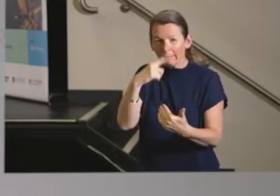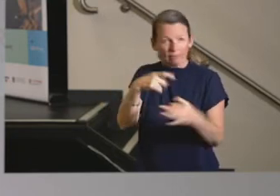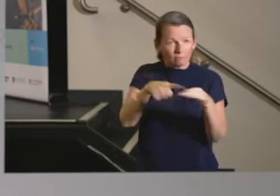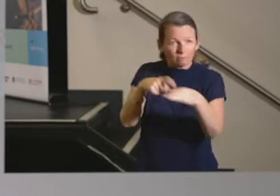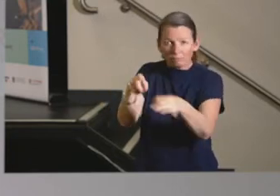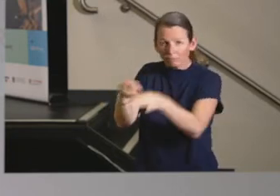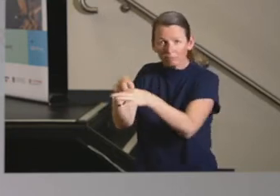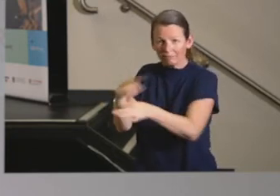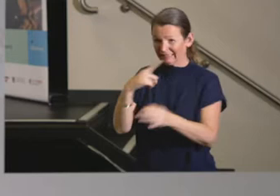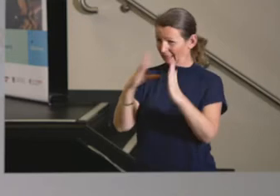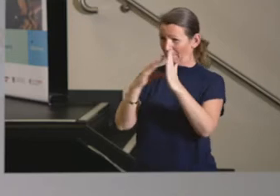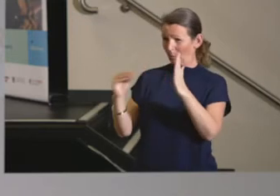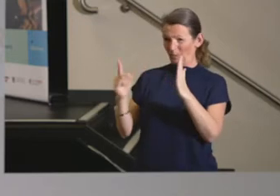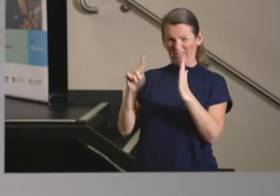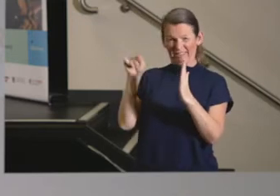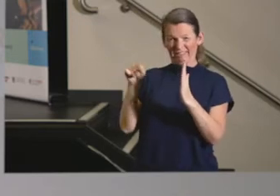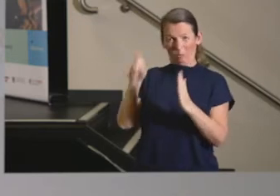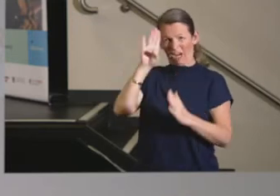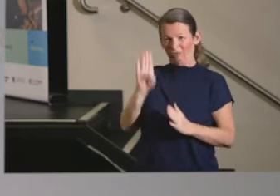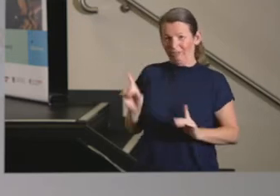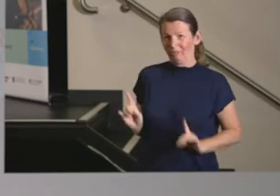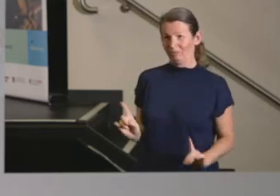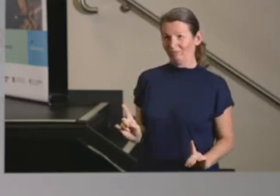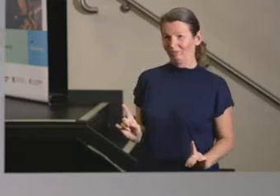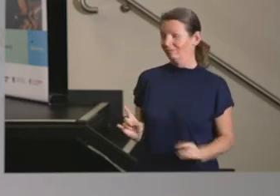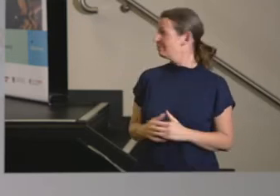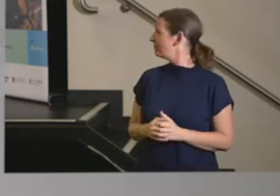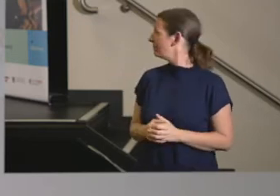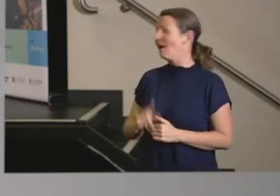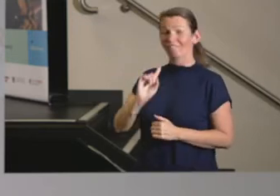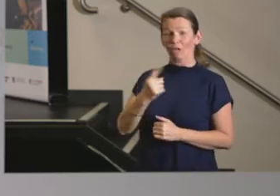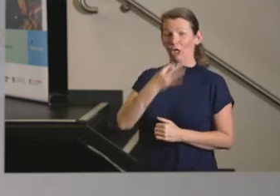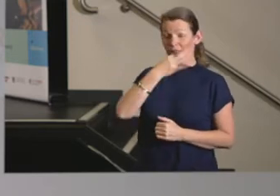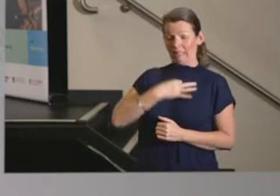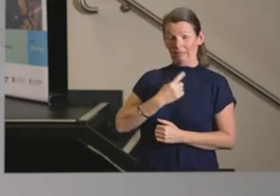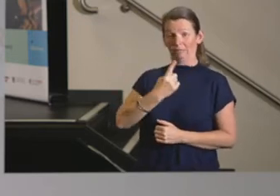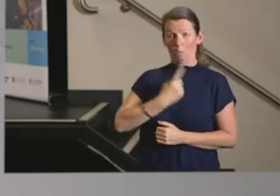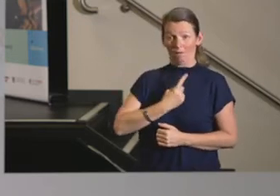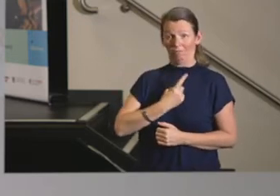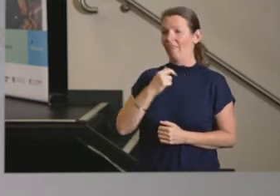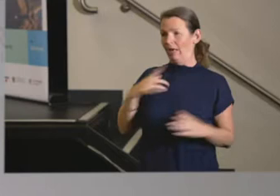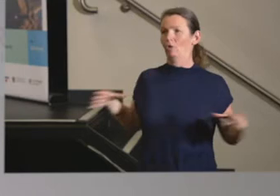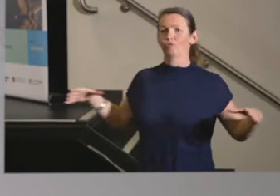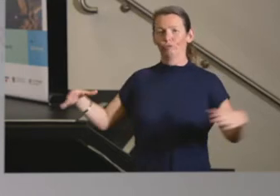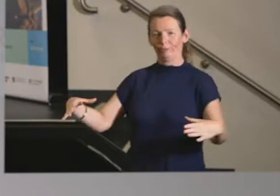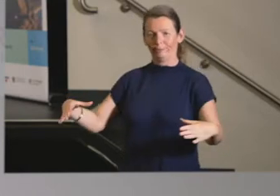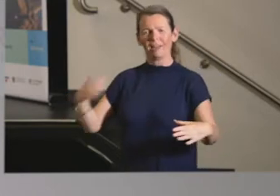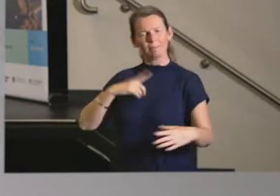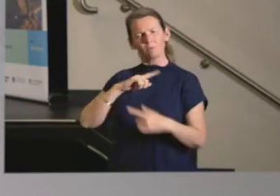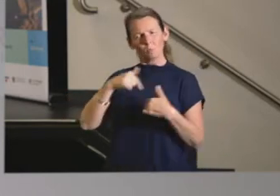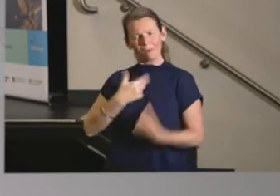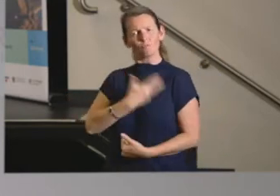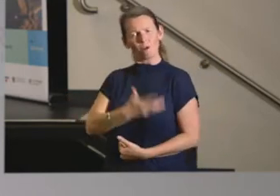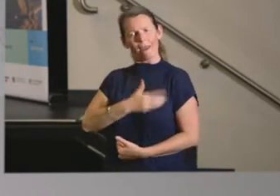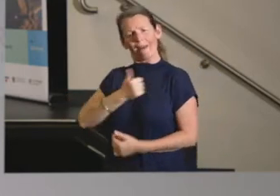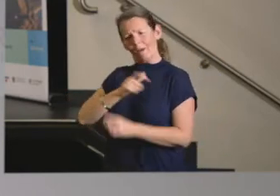we are as a person, as an individual first and as a collective? Because we're proud of who we are and